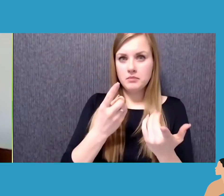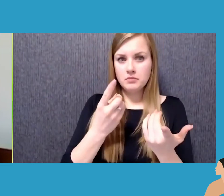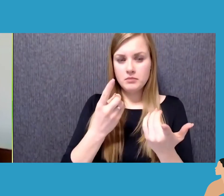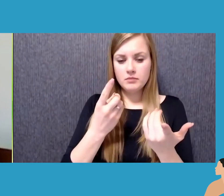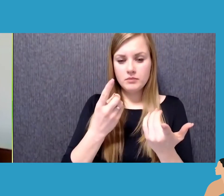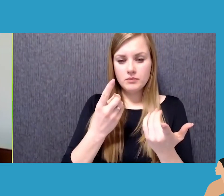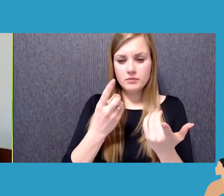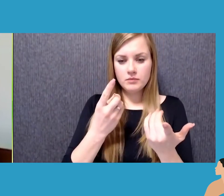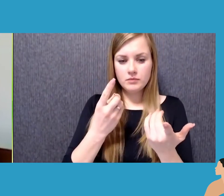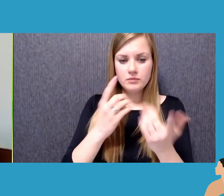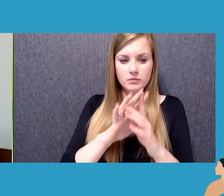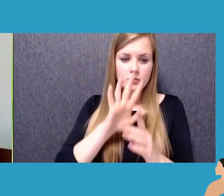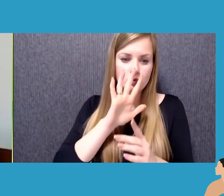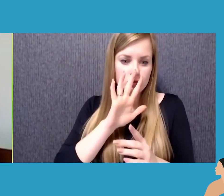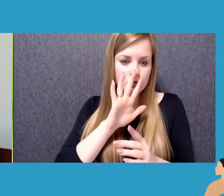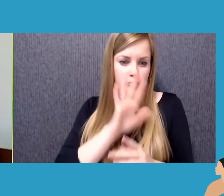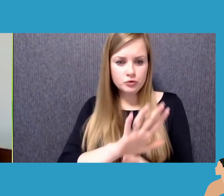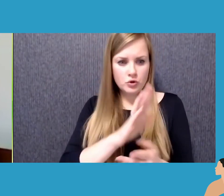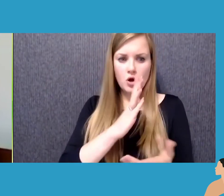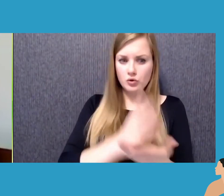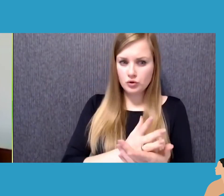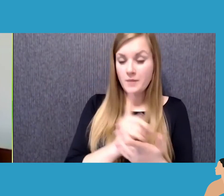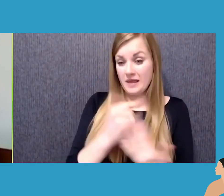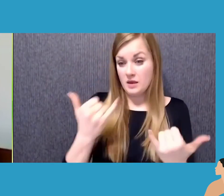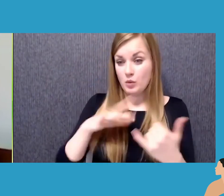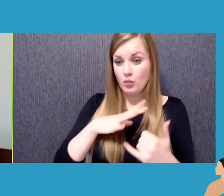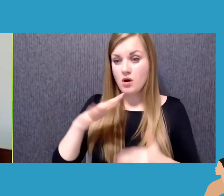if this offense is not very dangerous,